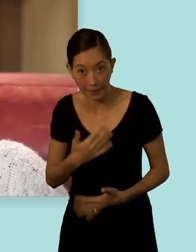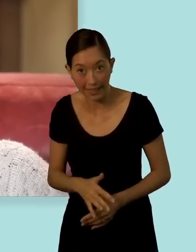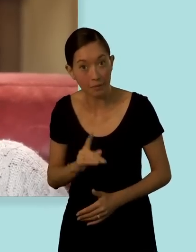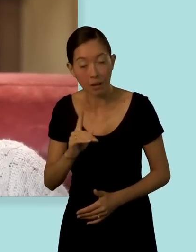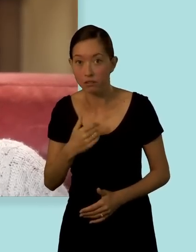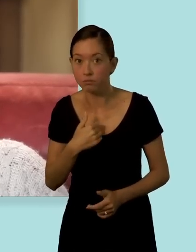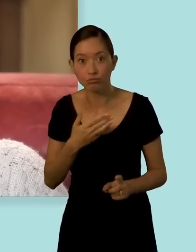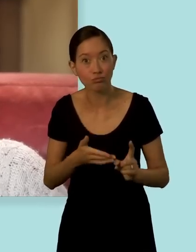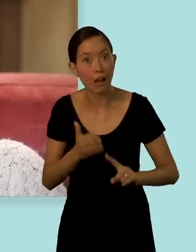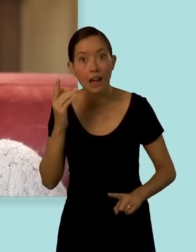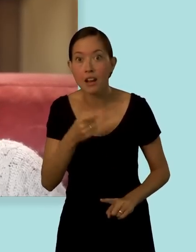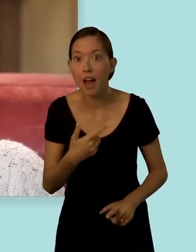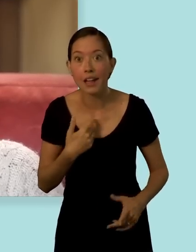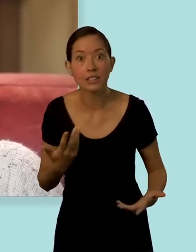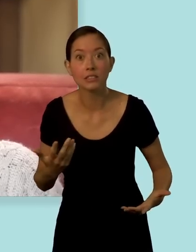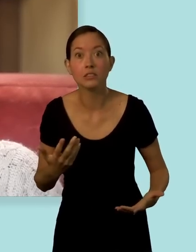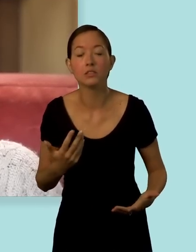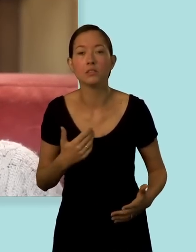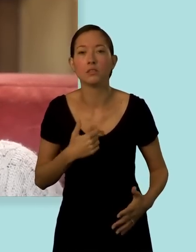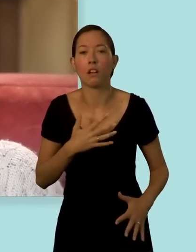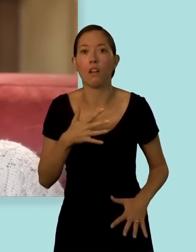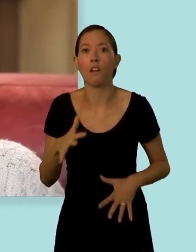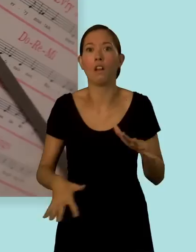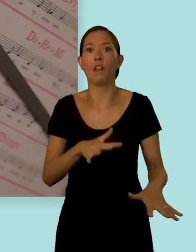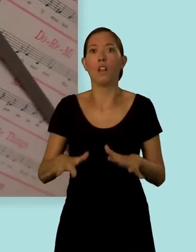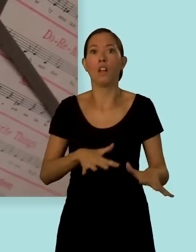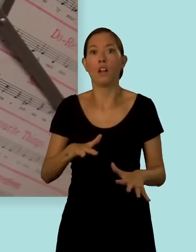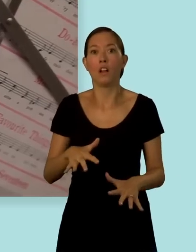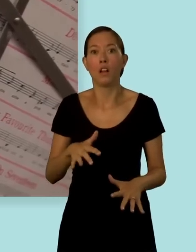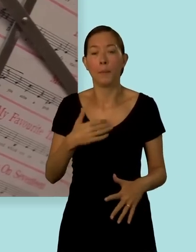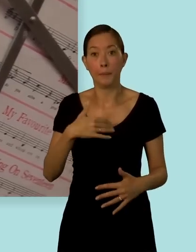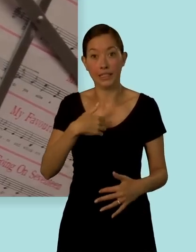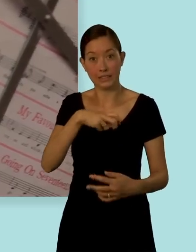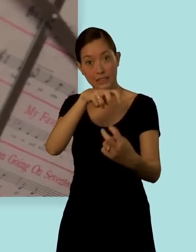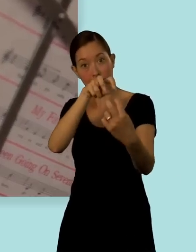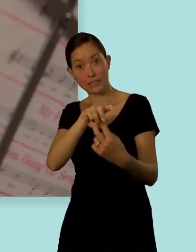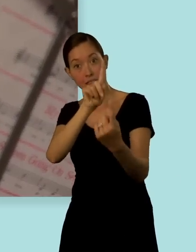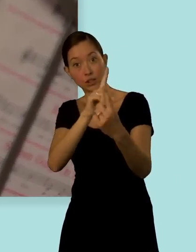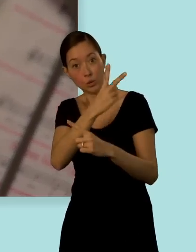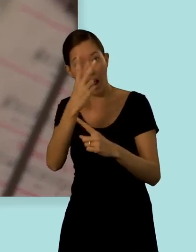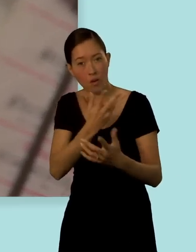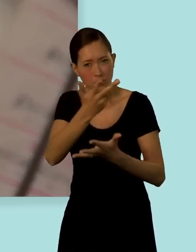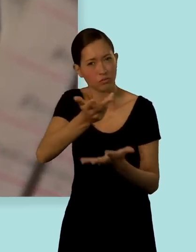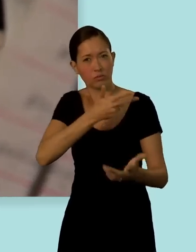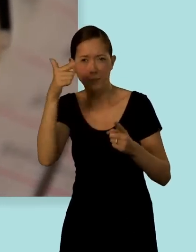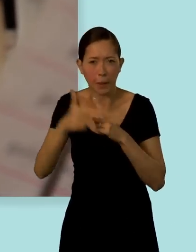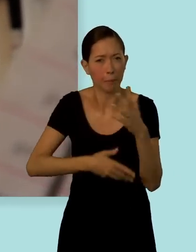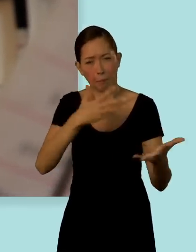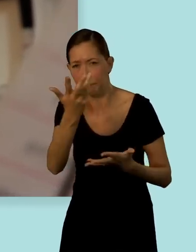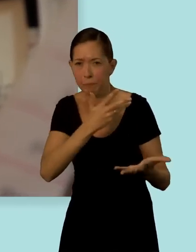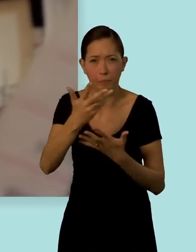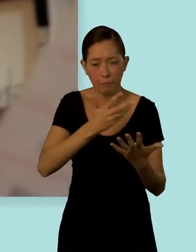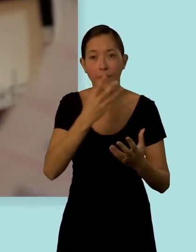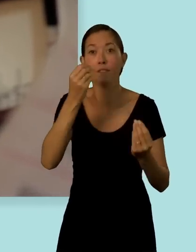person before. I just didn't recognise him, but that freaked me out a fair bit, having sat opposite somebody for 2 hours,